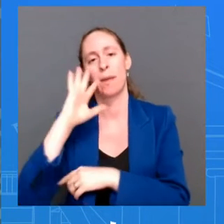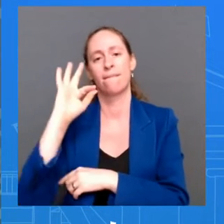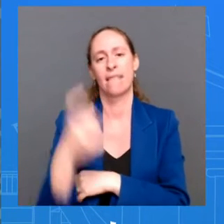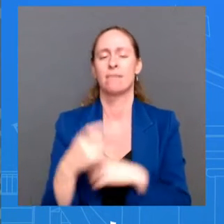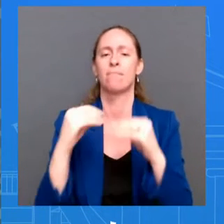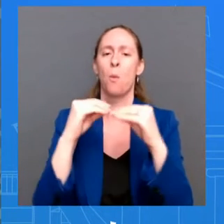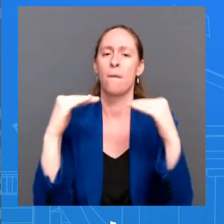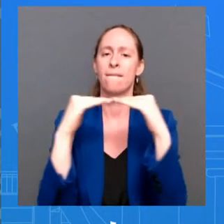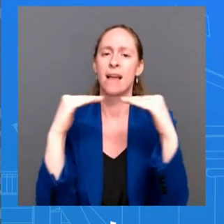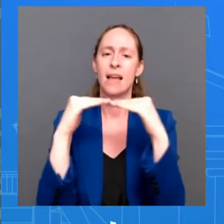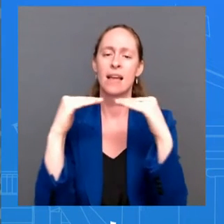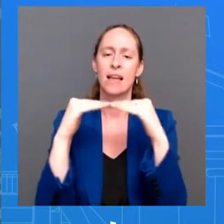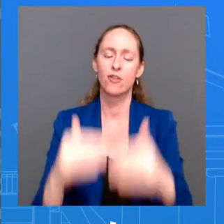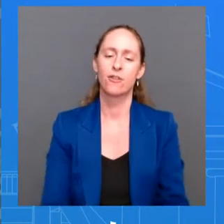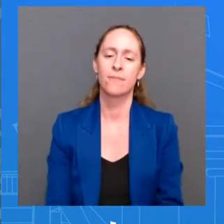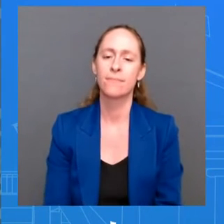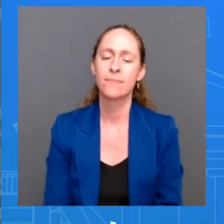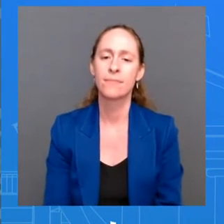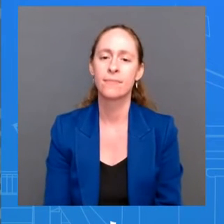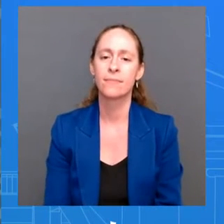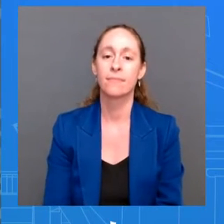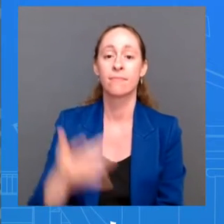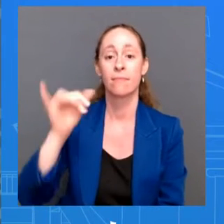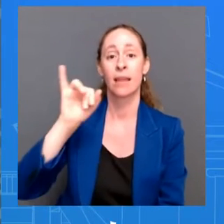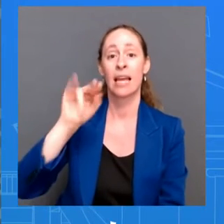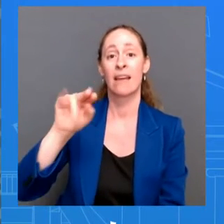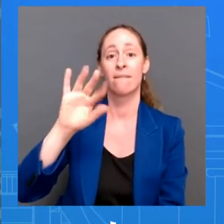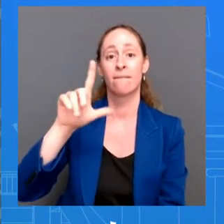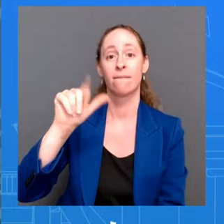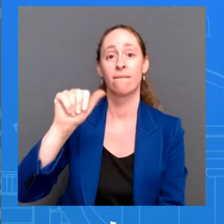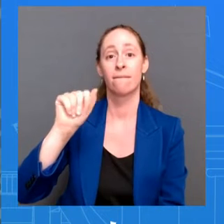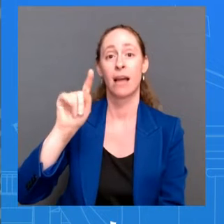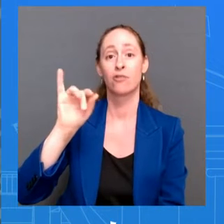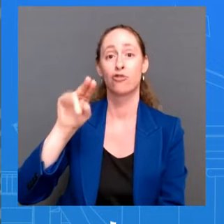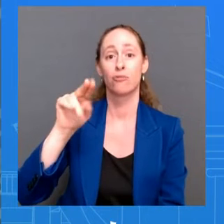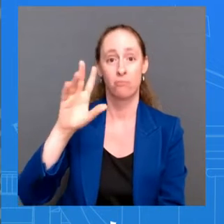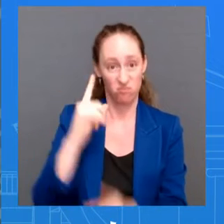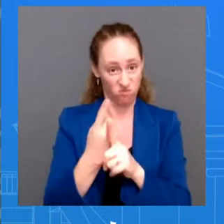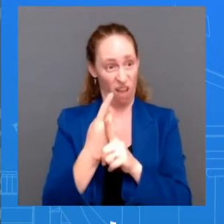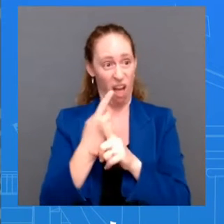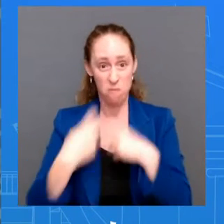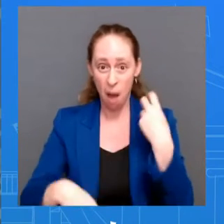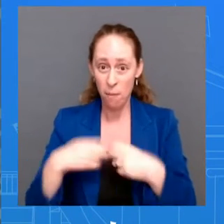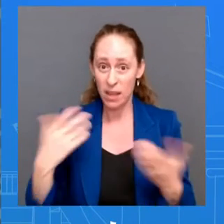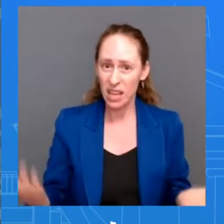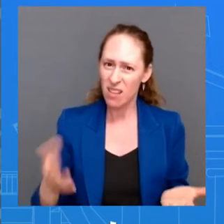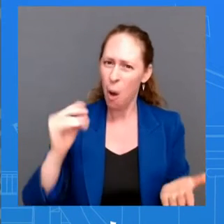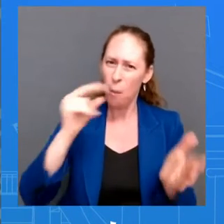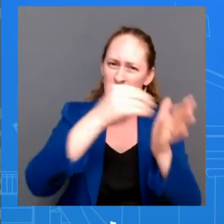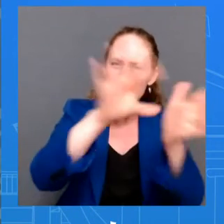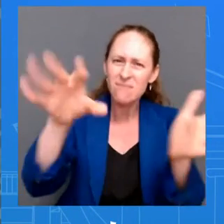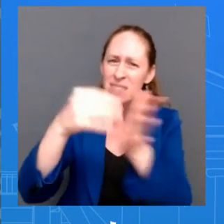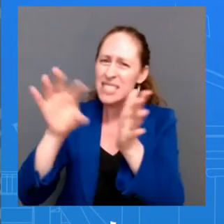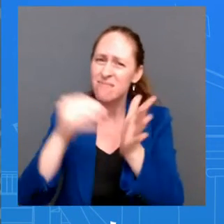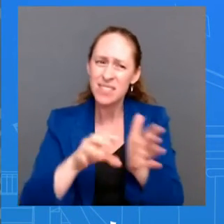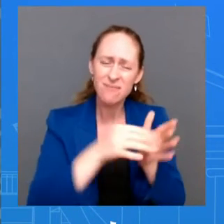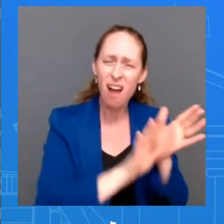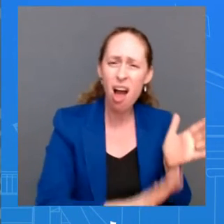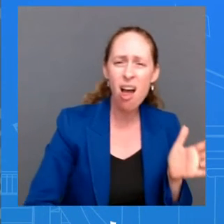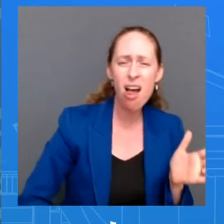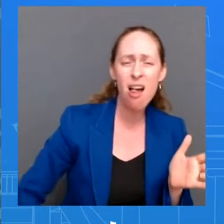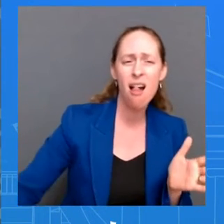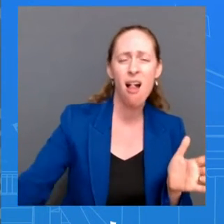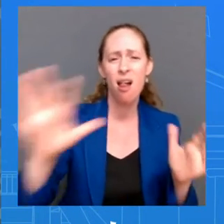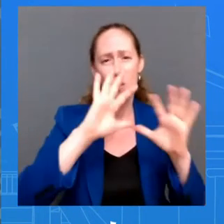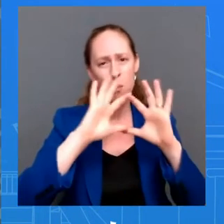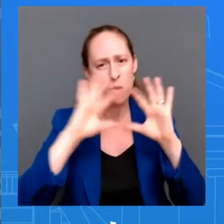he wants to pass this as soon as possible. And while Democrats have a concrete plan to take on cost, congressional